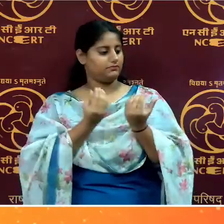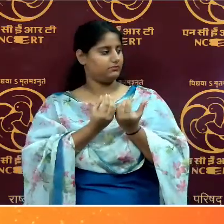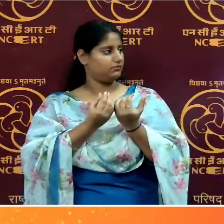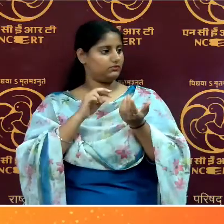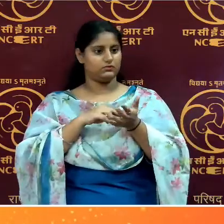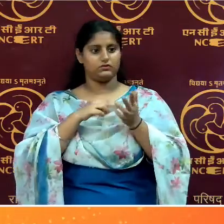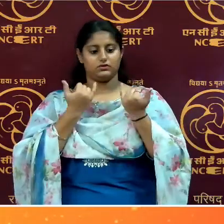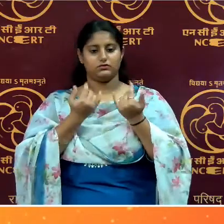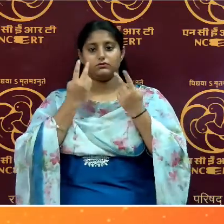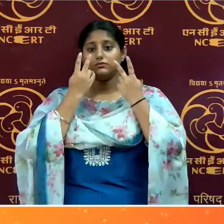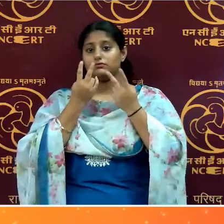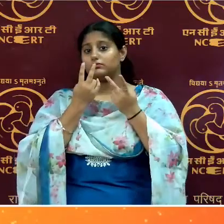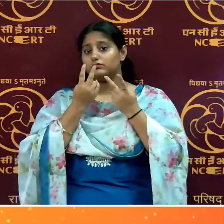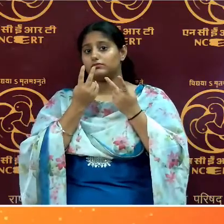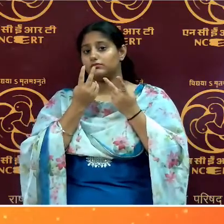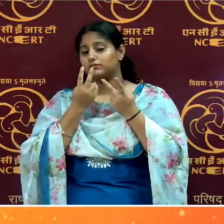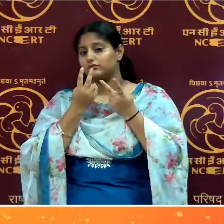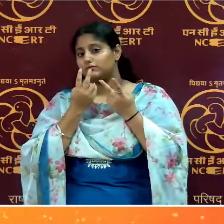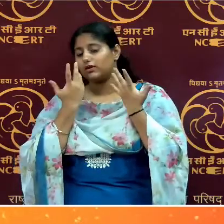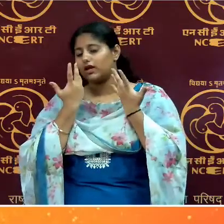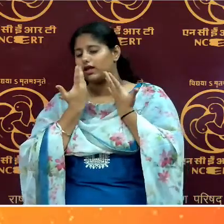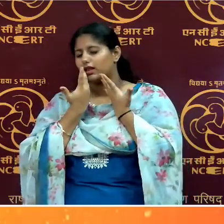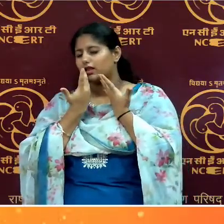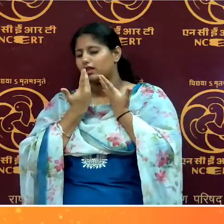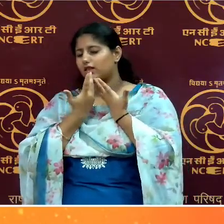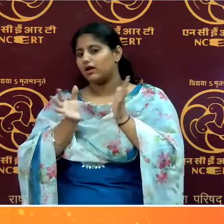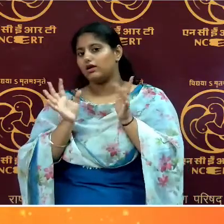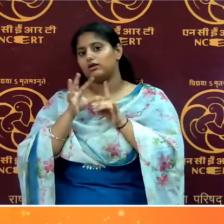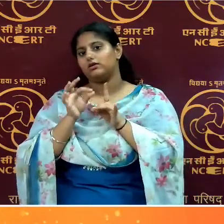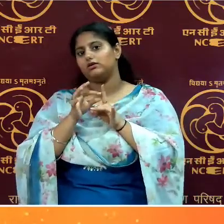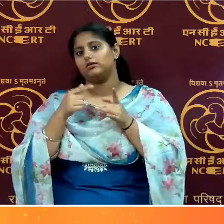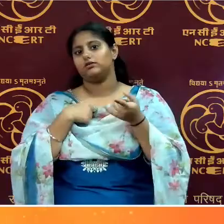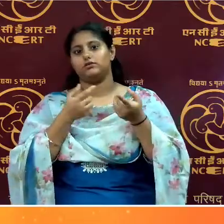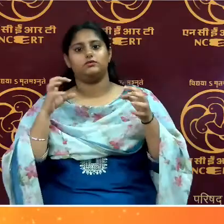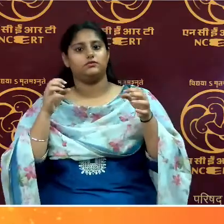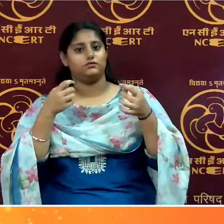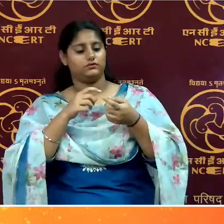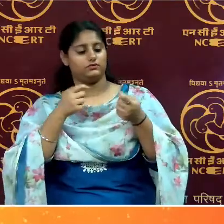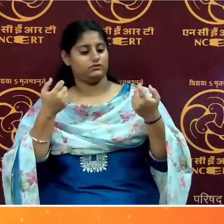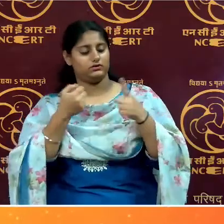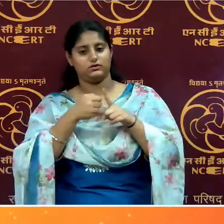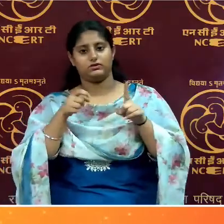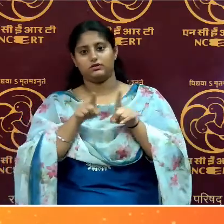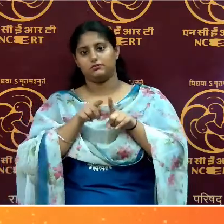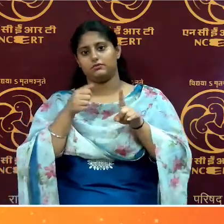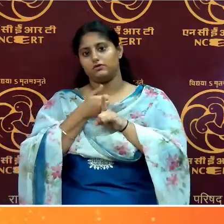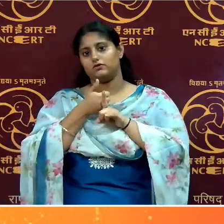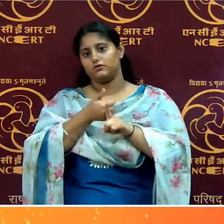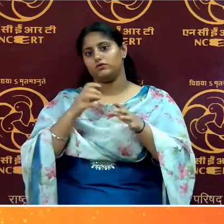just see. Right, without any efforts, the force is coming into play. See, I am not